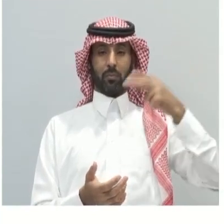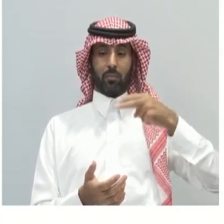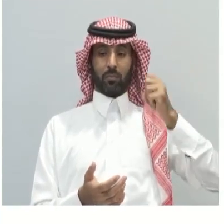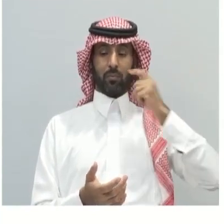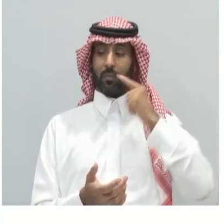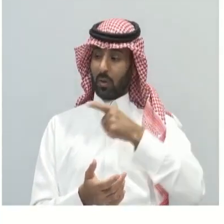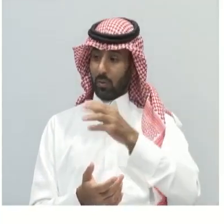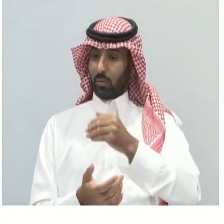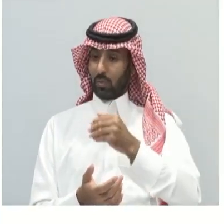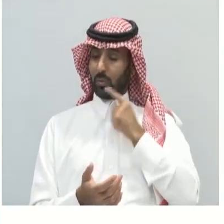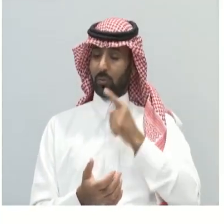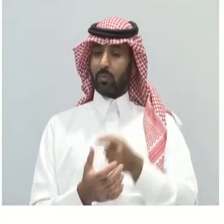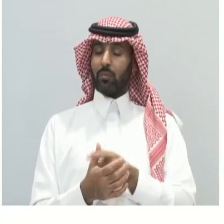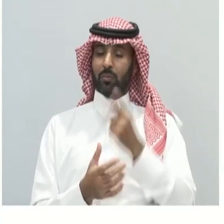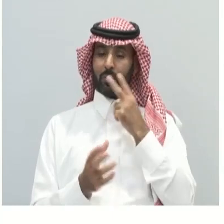the stationery store.